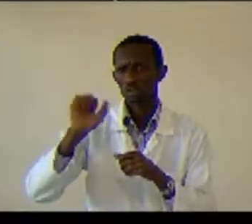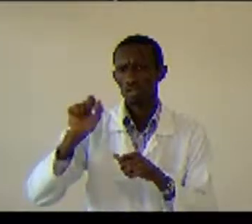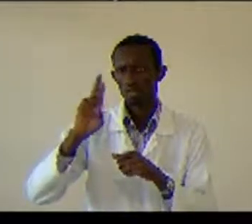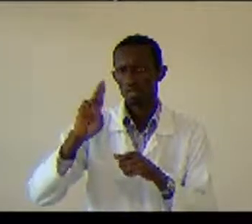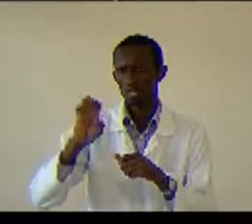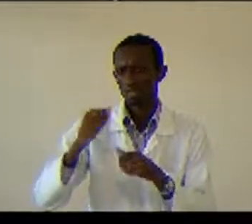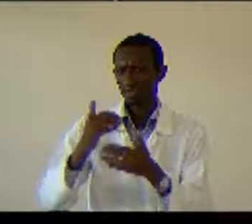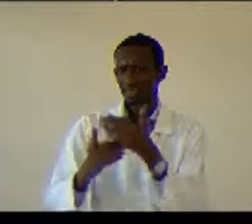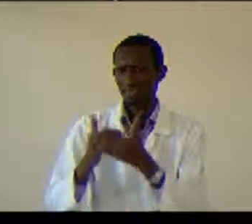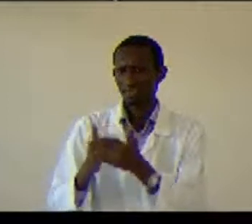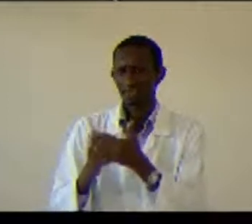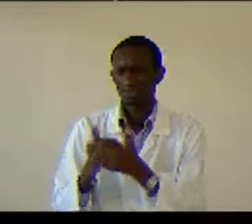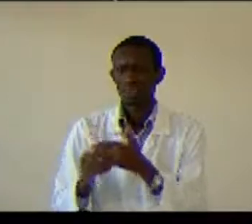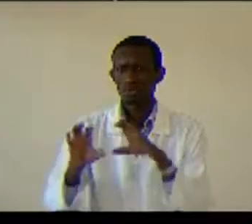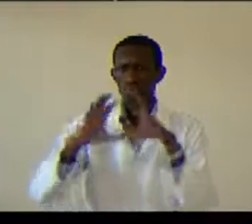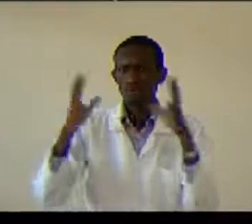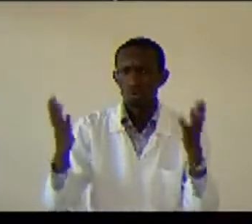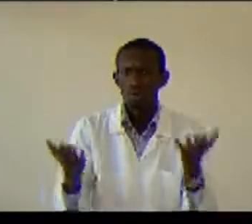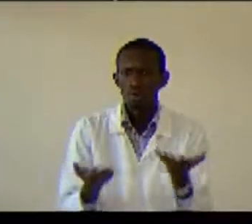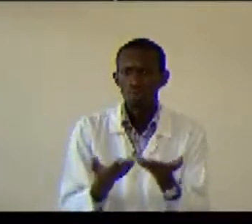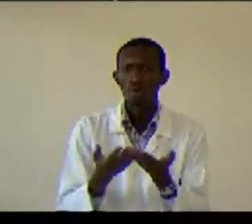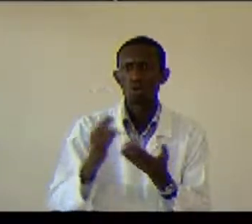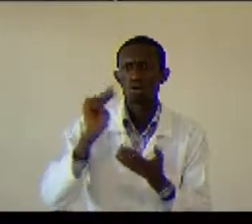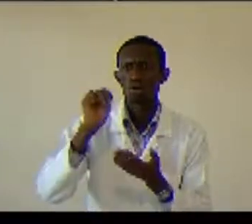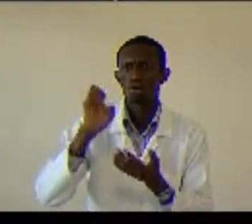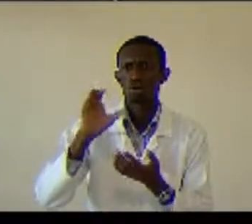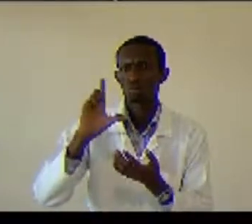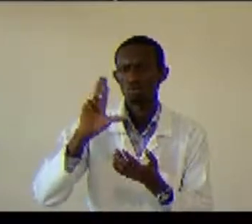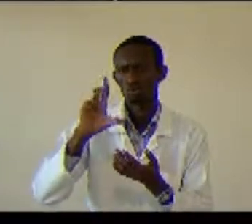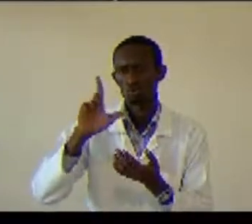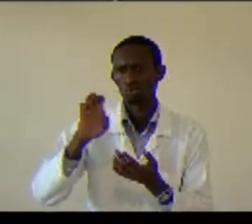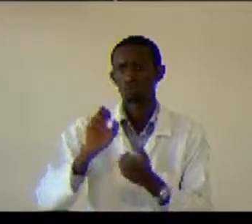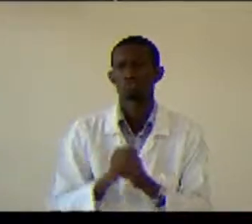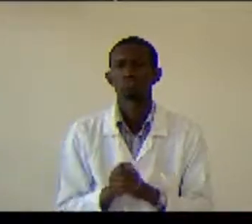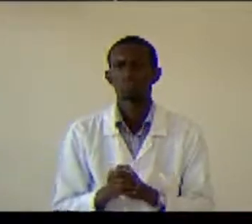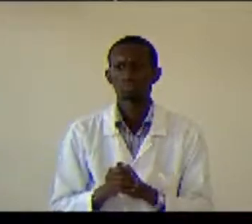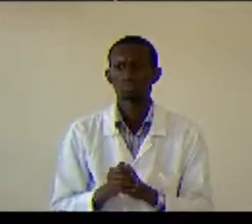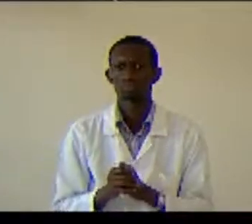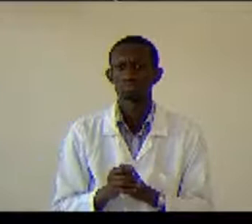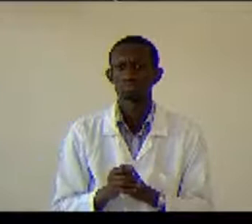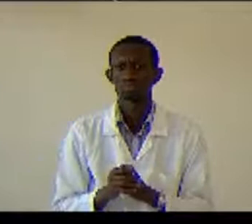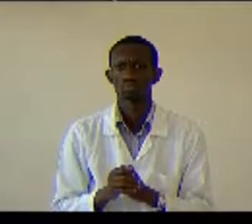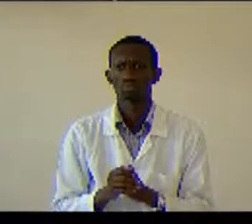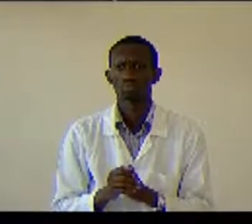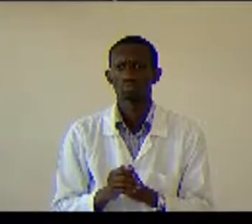Okay, so that gives you the answer there. Correct to the nearest whole number.